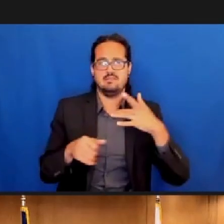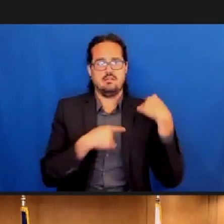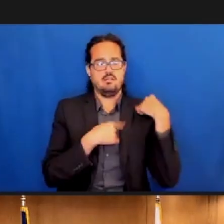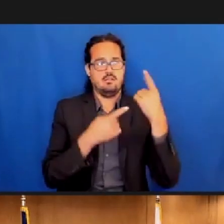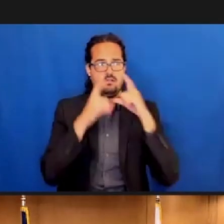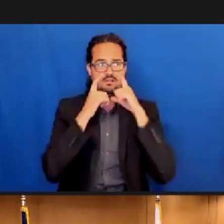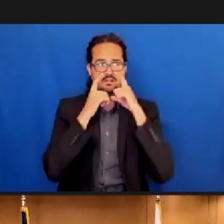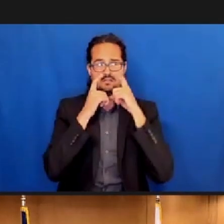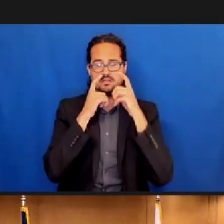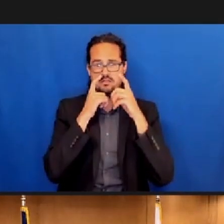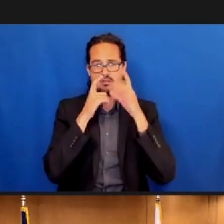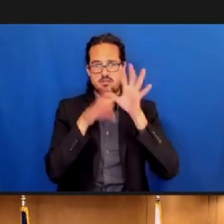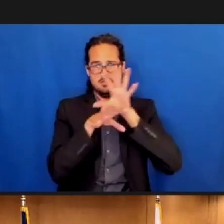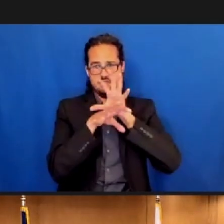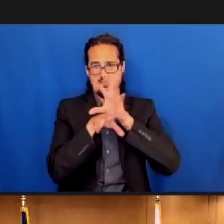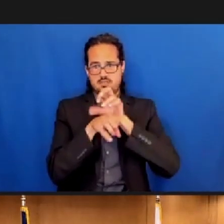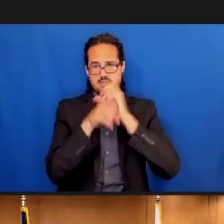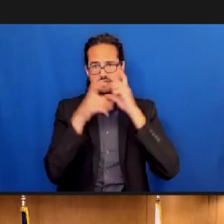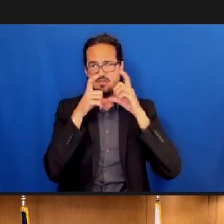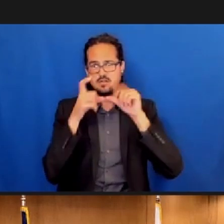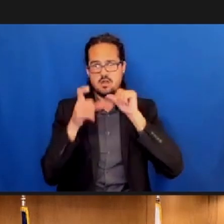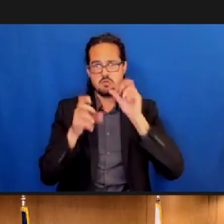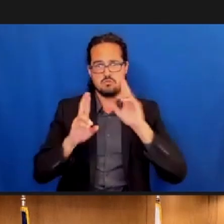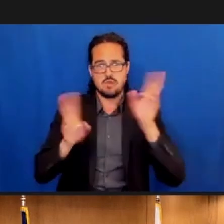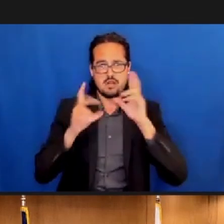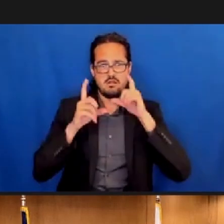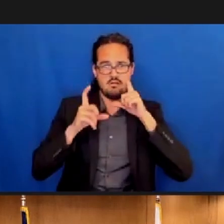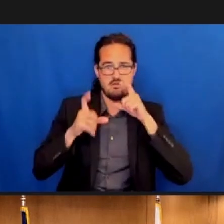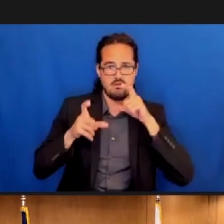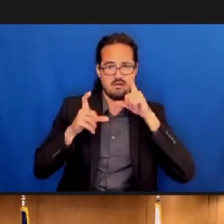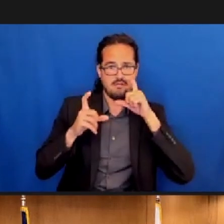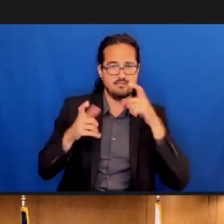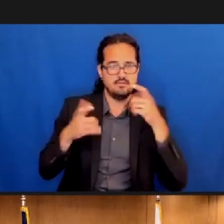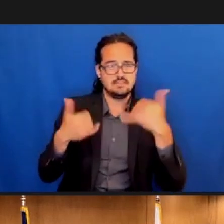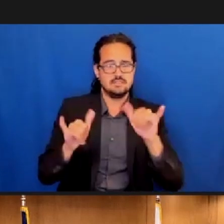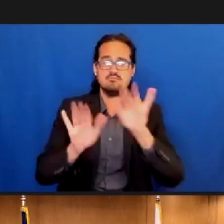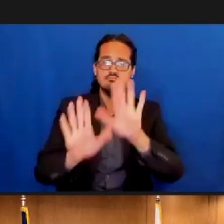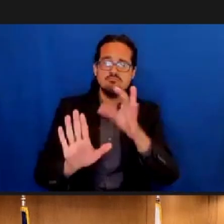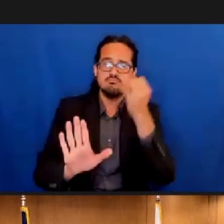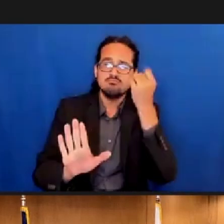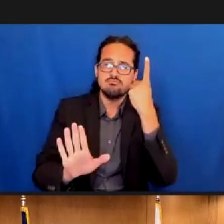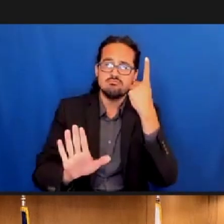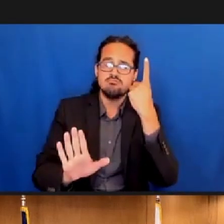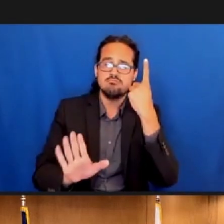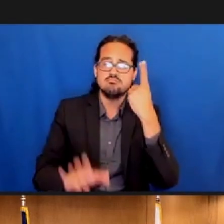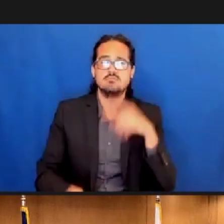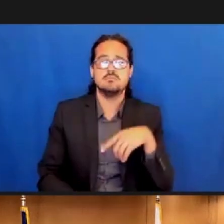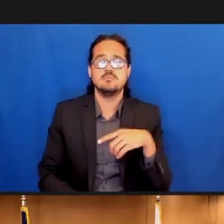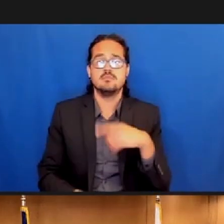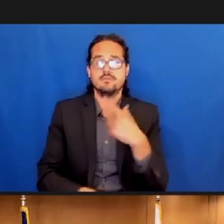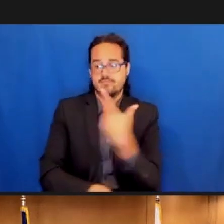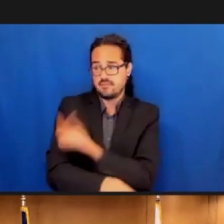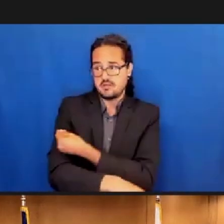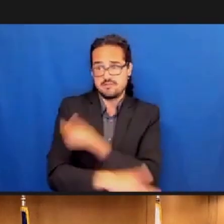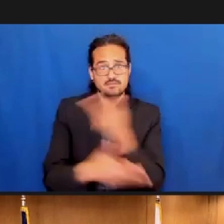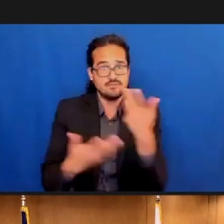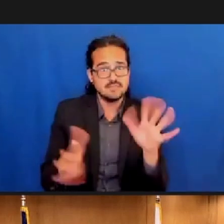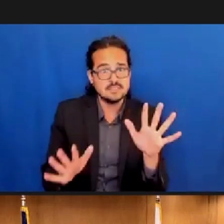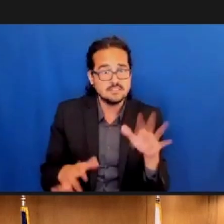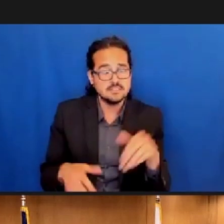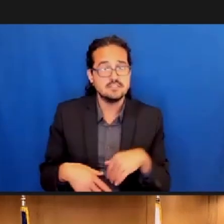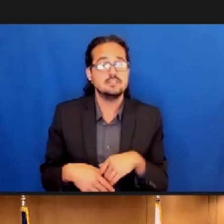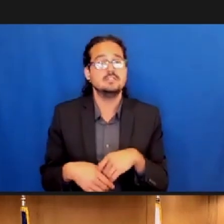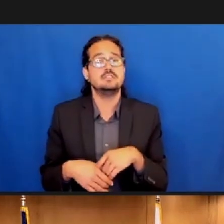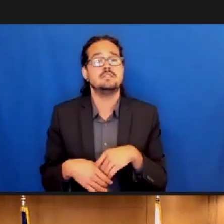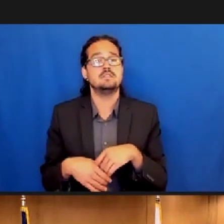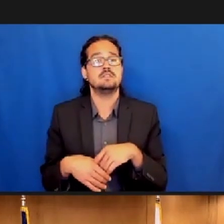the vaccine, or even gathering in larger groups with friends and loved ones. So this is kind of my closing call to action to all of